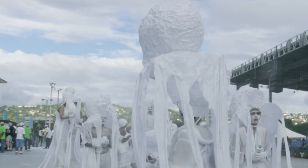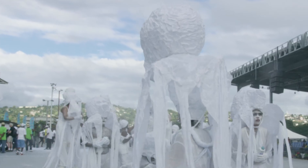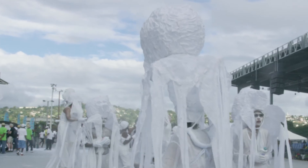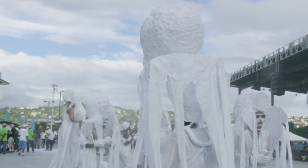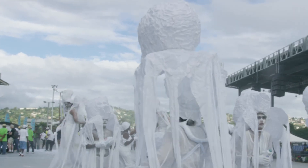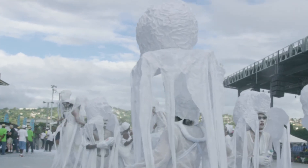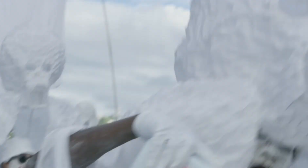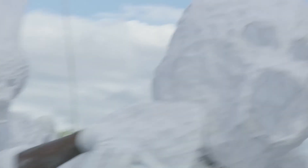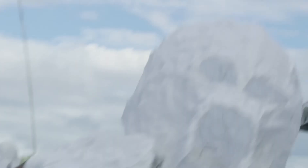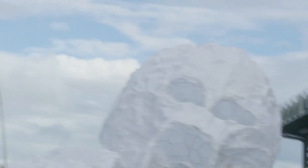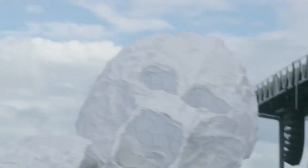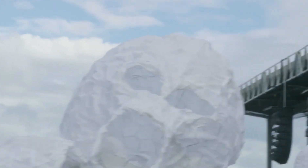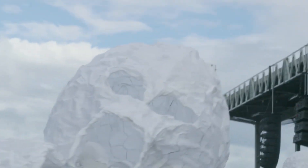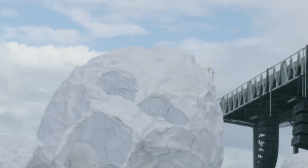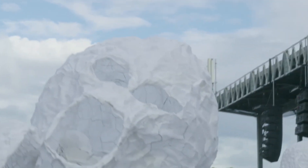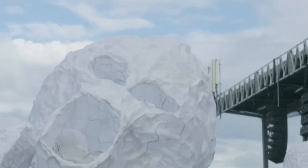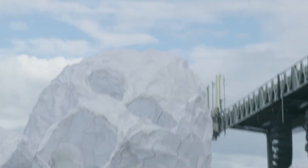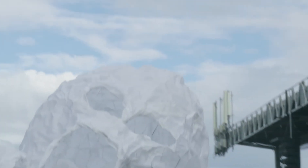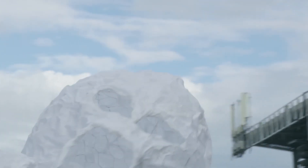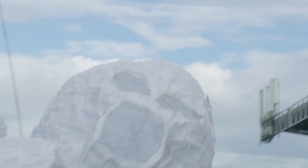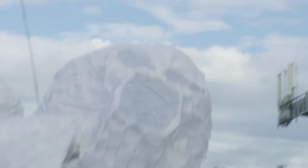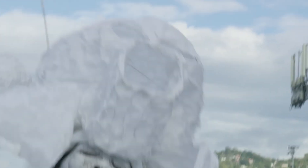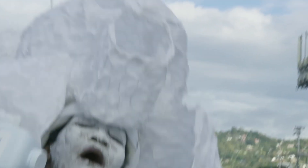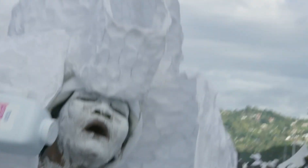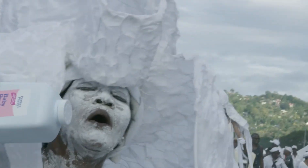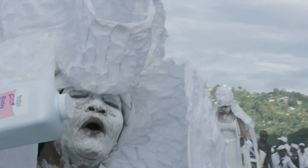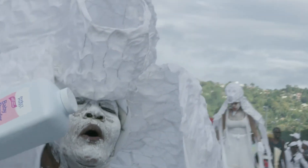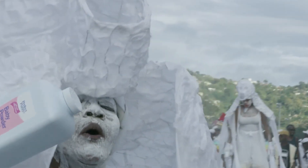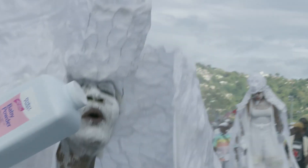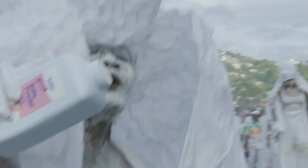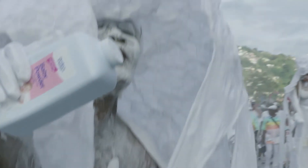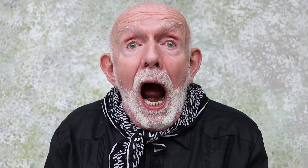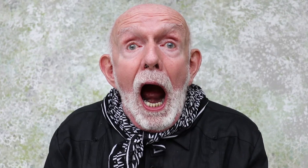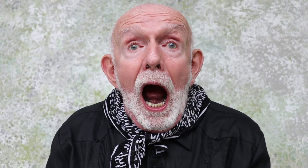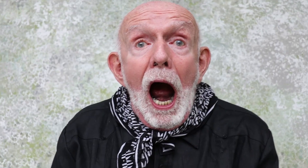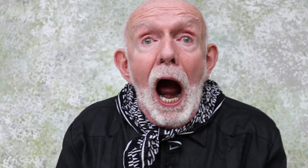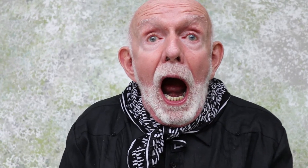Munch that we all know, the Scream,